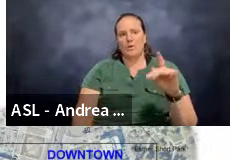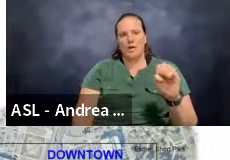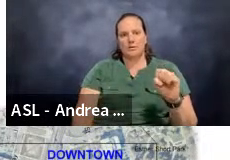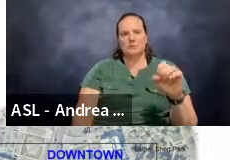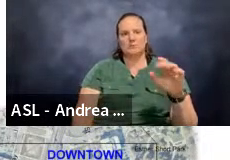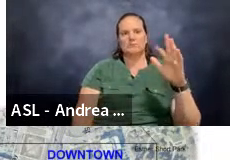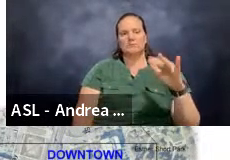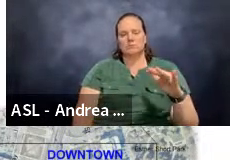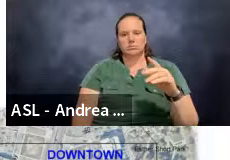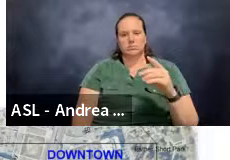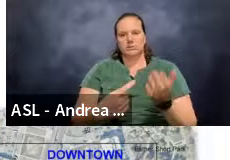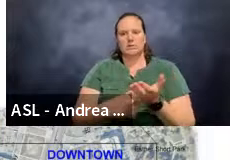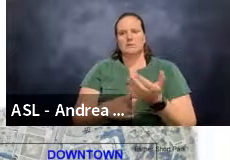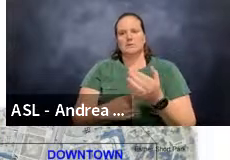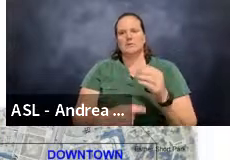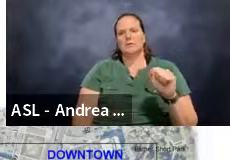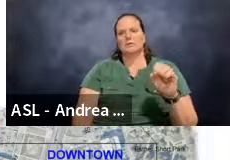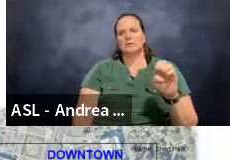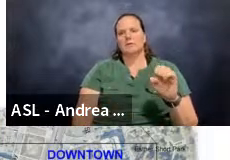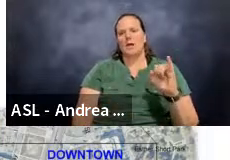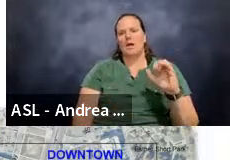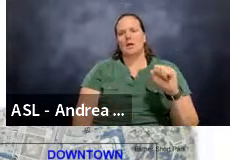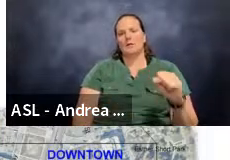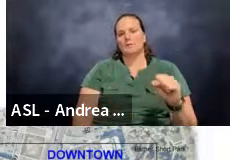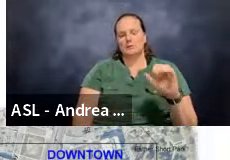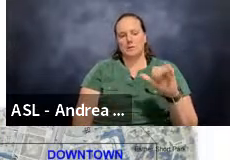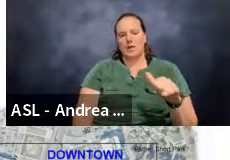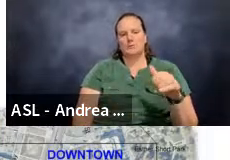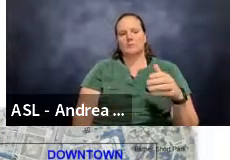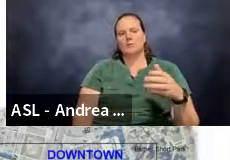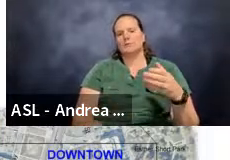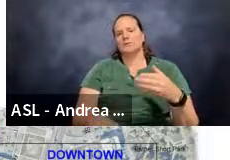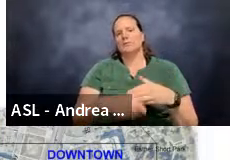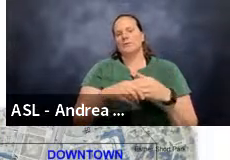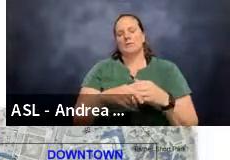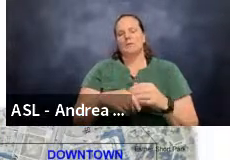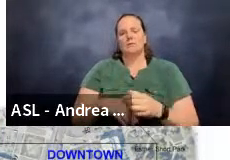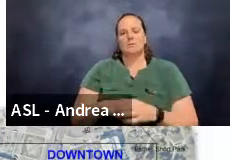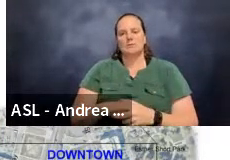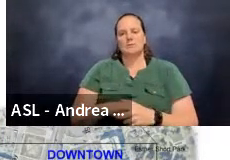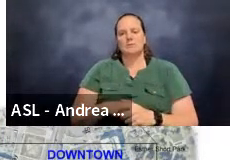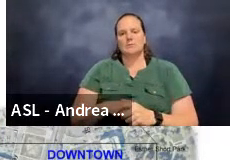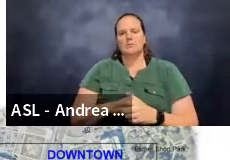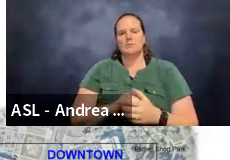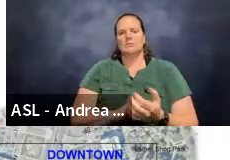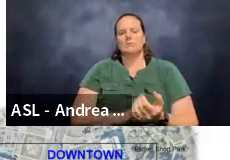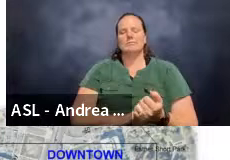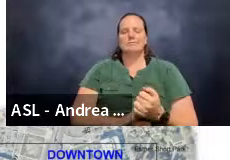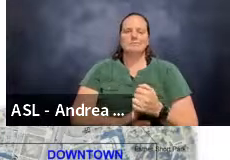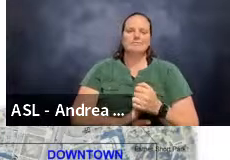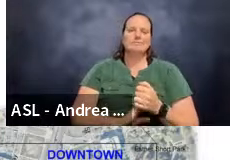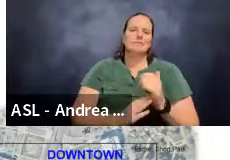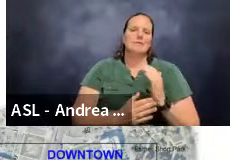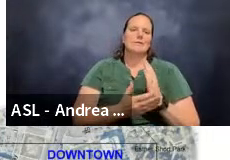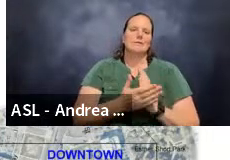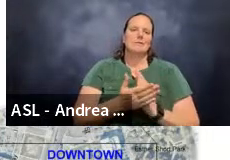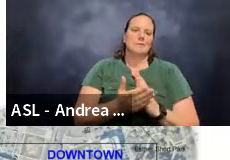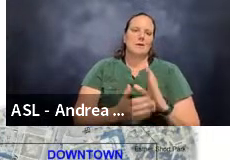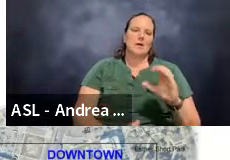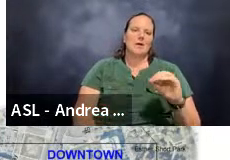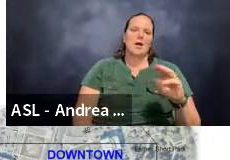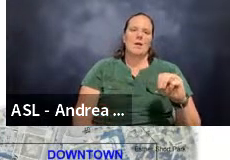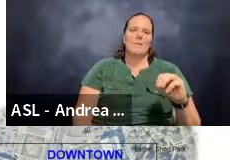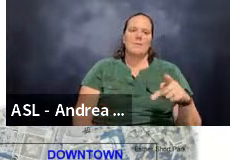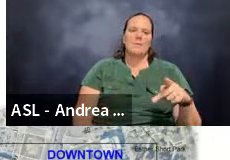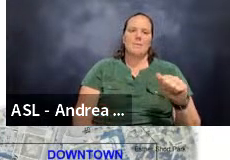in the SEIS. So this is really meant to just be a supplemental, or not a supplemental, but a companion piece to the draft SEIS to